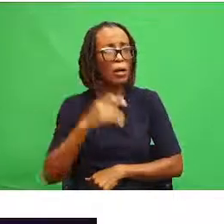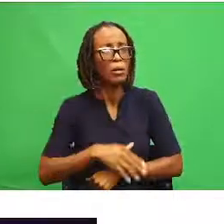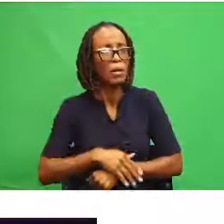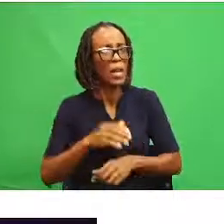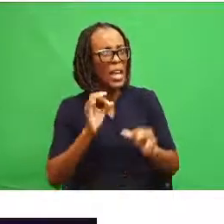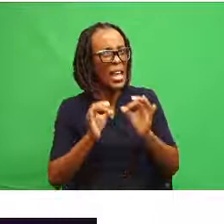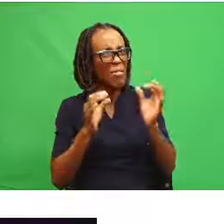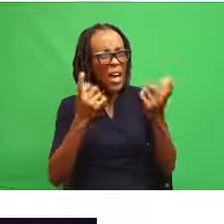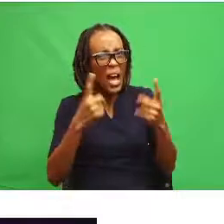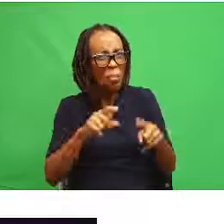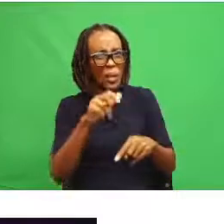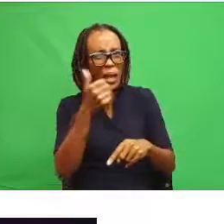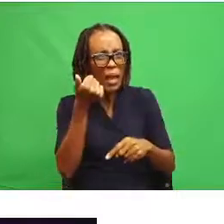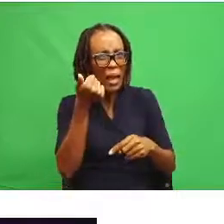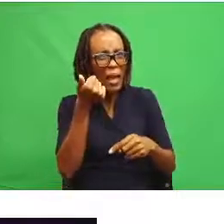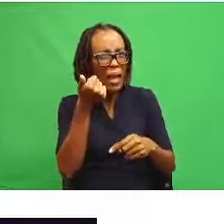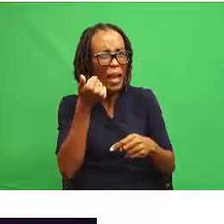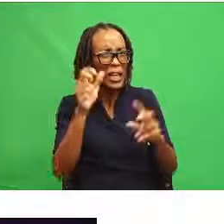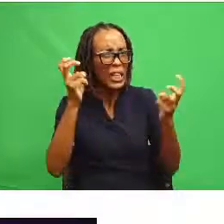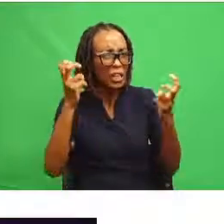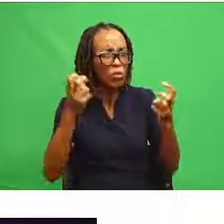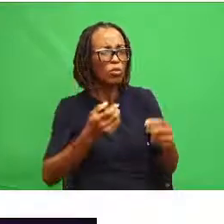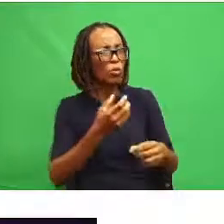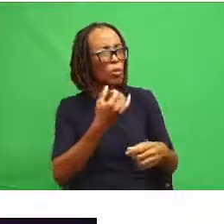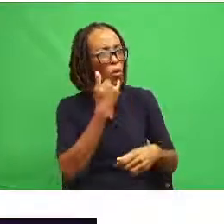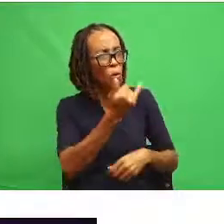at 800 OPIC, that is